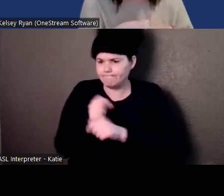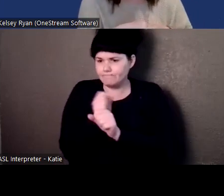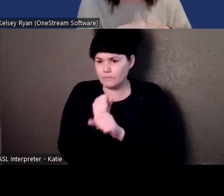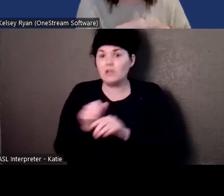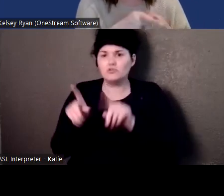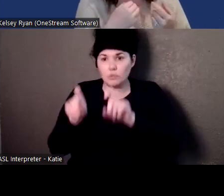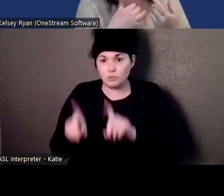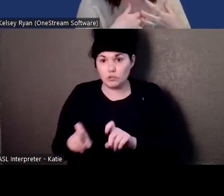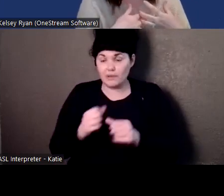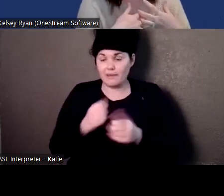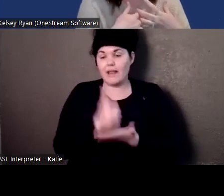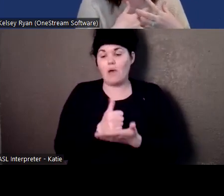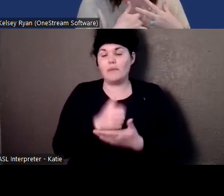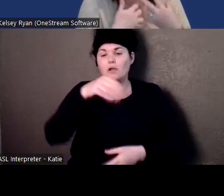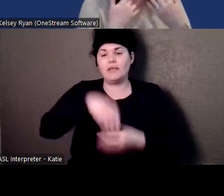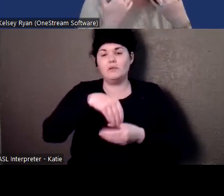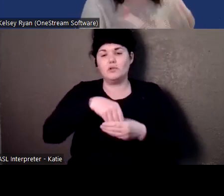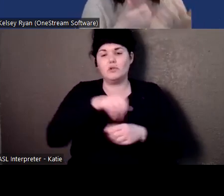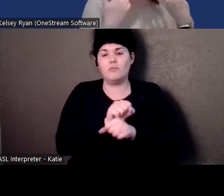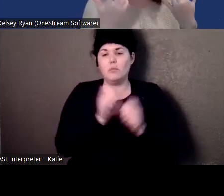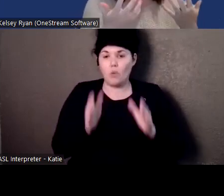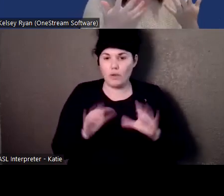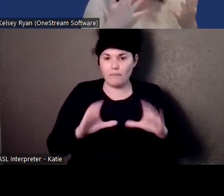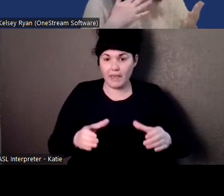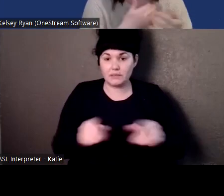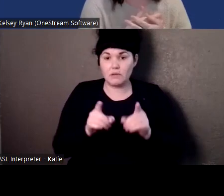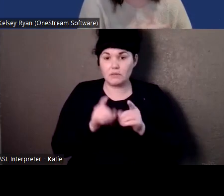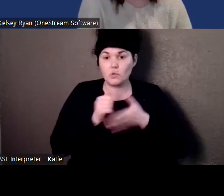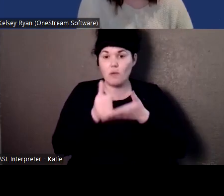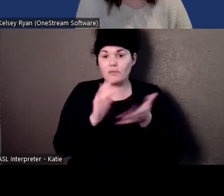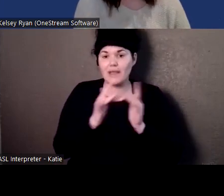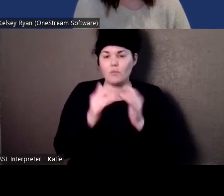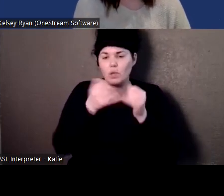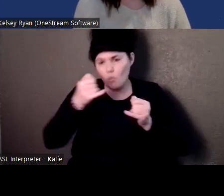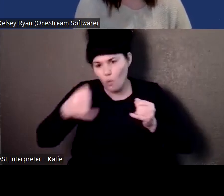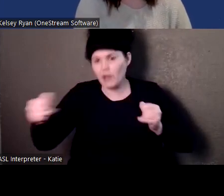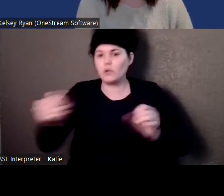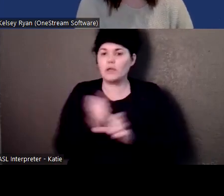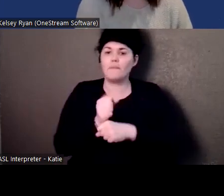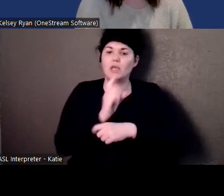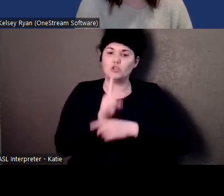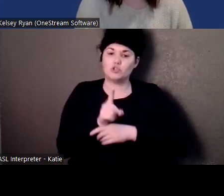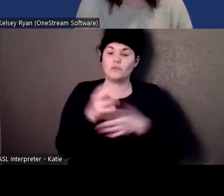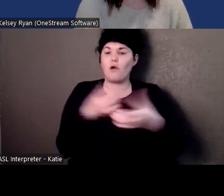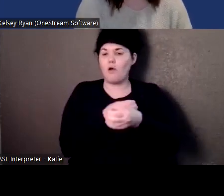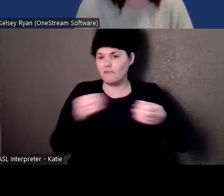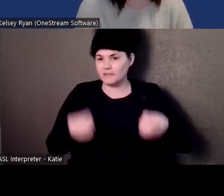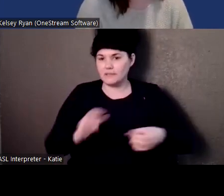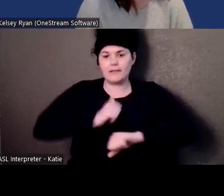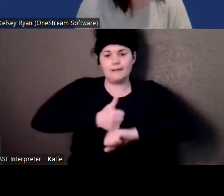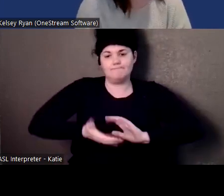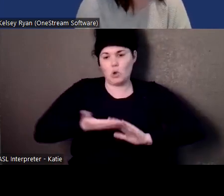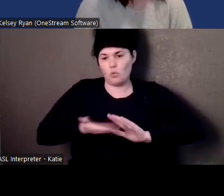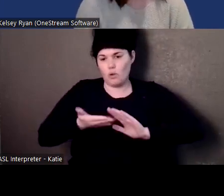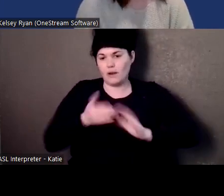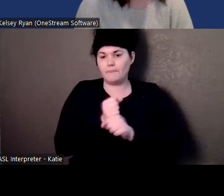internal employee base. They're also helping with networking, wiring, and ensuring that our offices are up and running to ensure that business